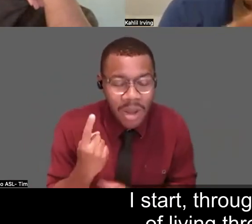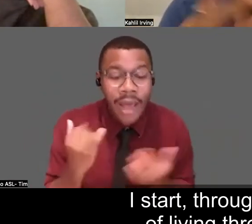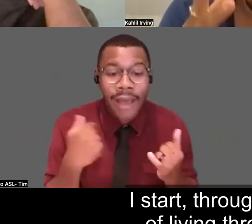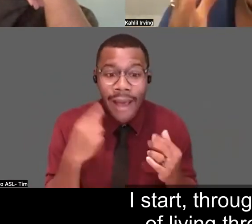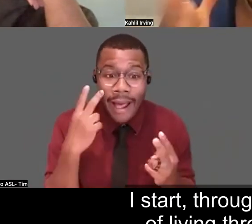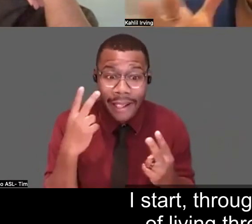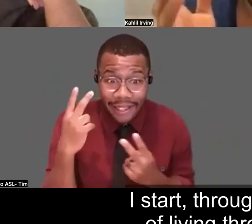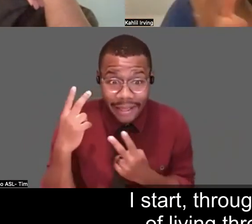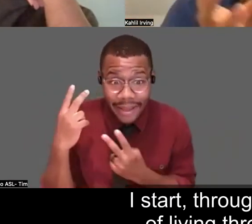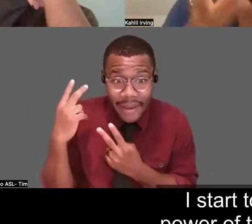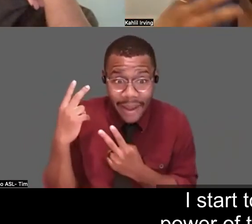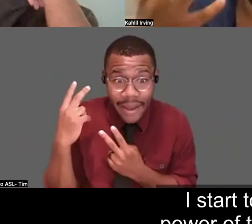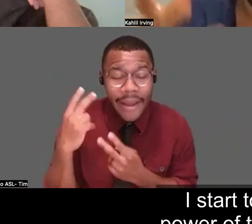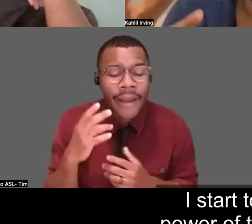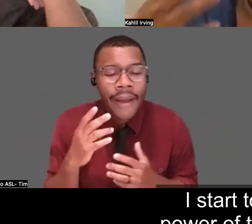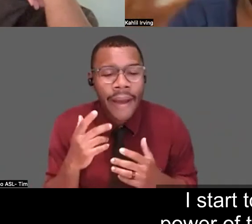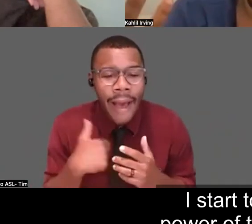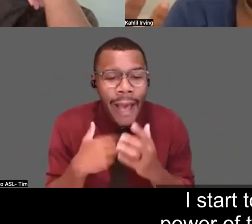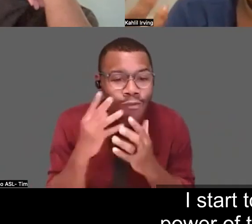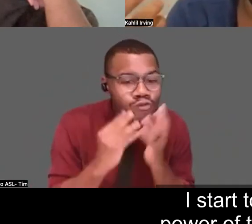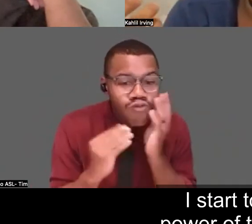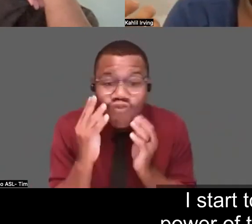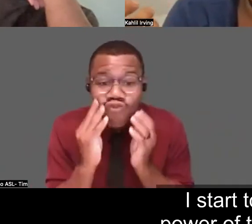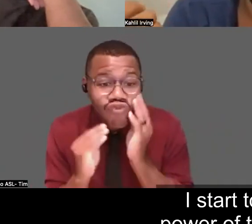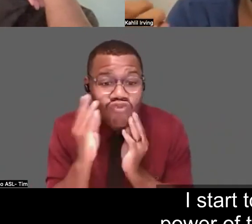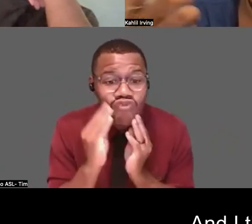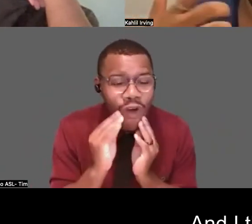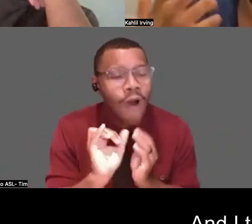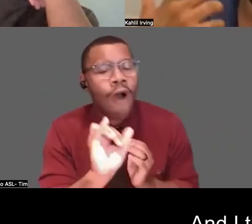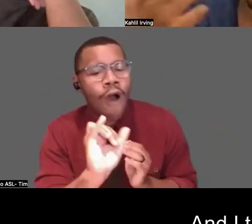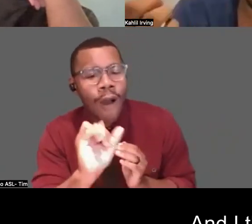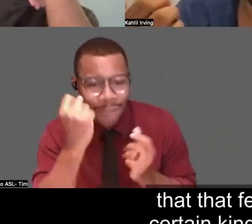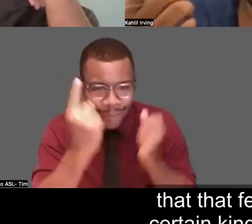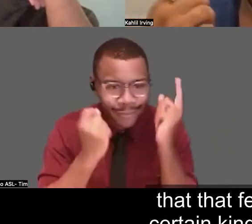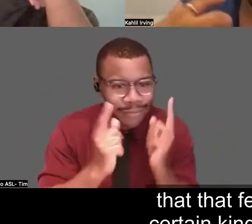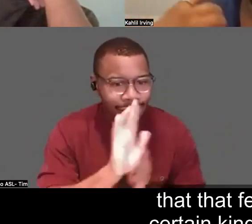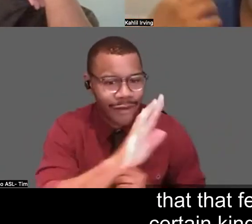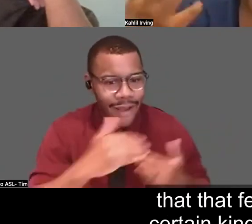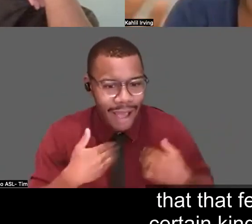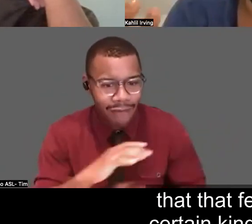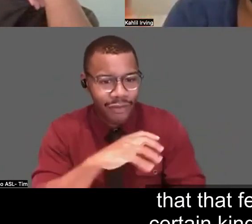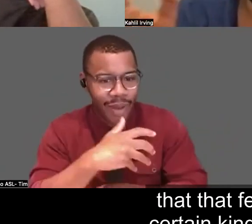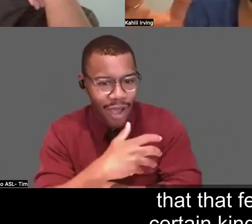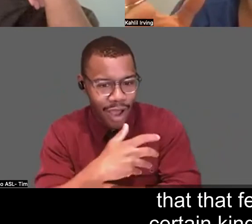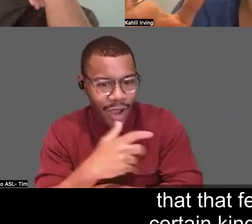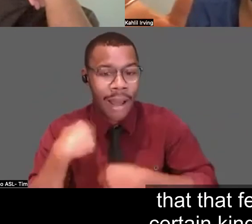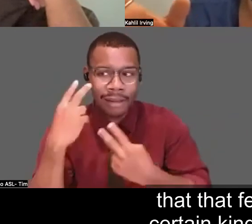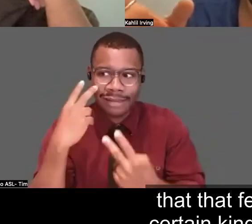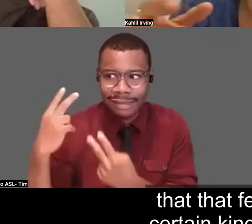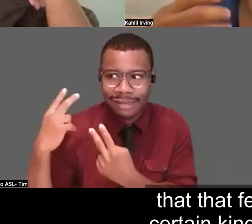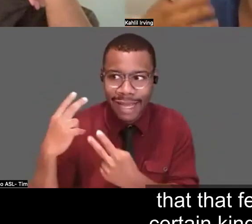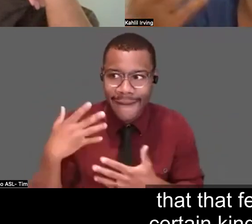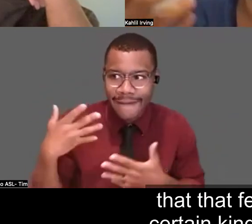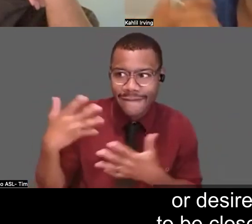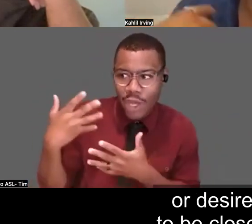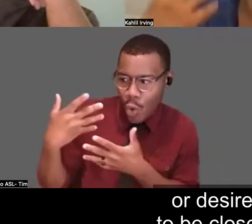my experience of living through the world, I start to know the power of those objects. And I think back that fear was also a certain kind